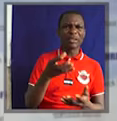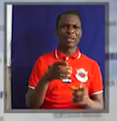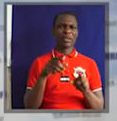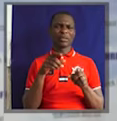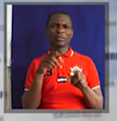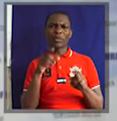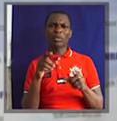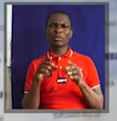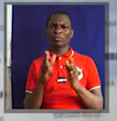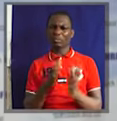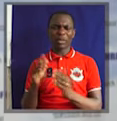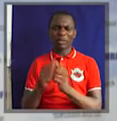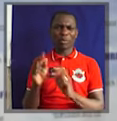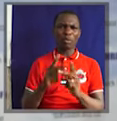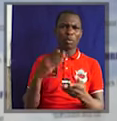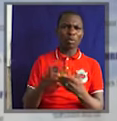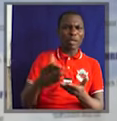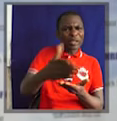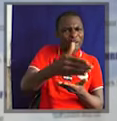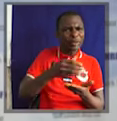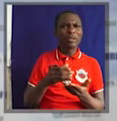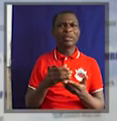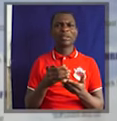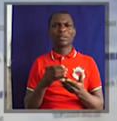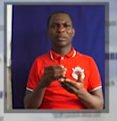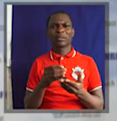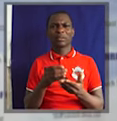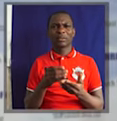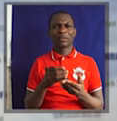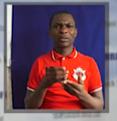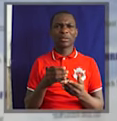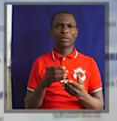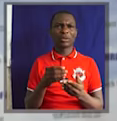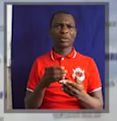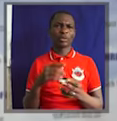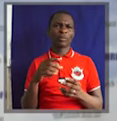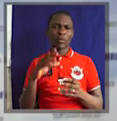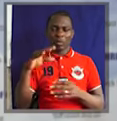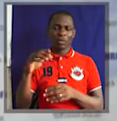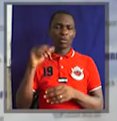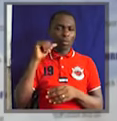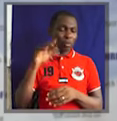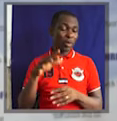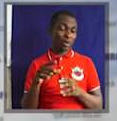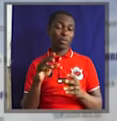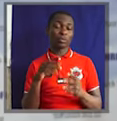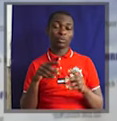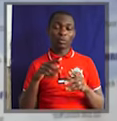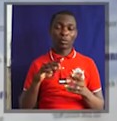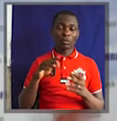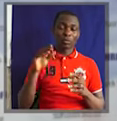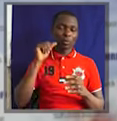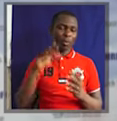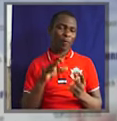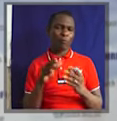no so oba no ahyada ko seduce oba ma bi osusu wo sika se na be ya oba di man se wa ma mi sika dia ena ye meka na be